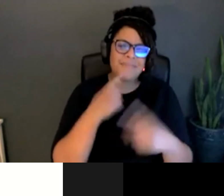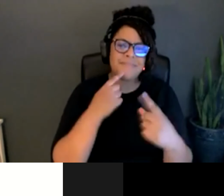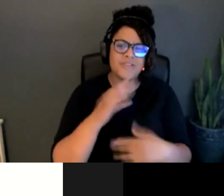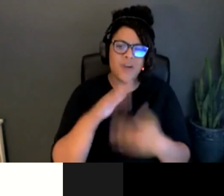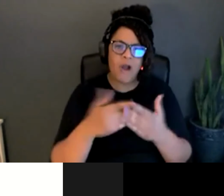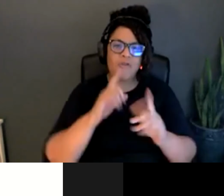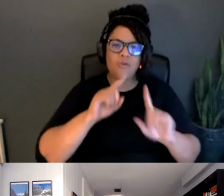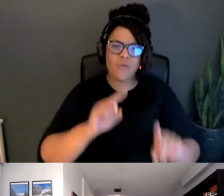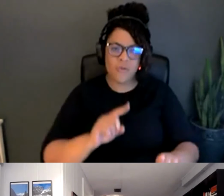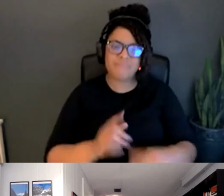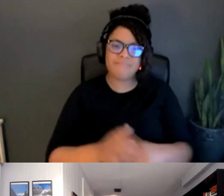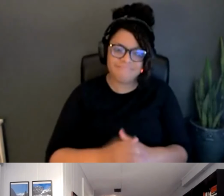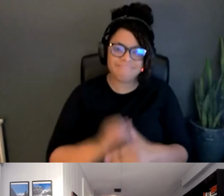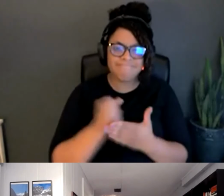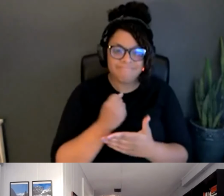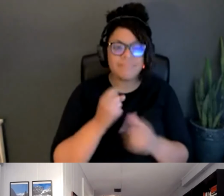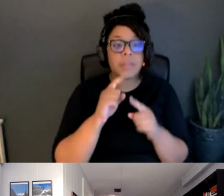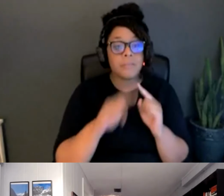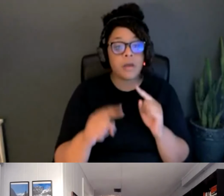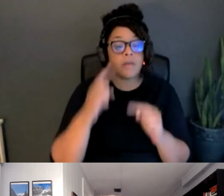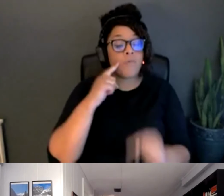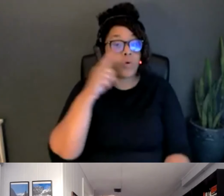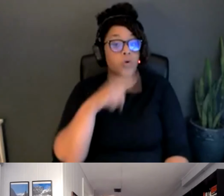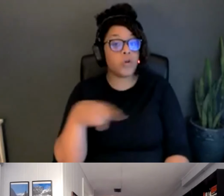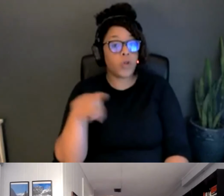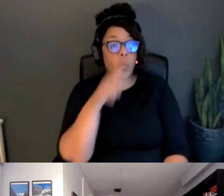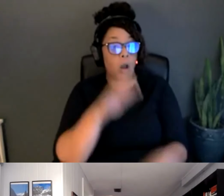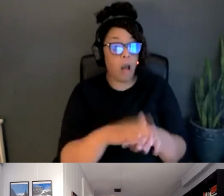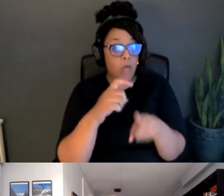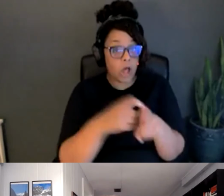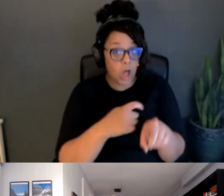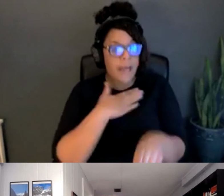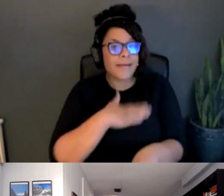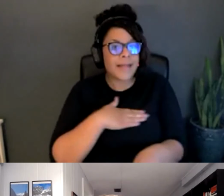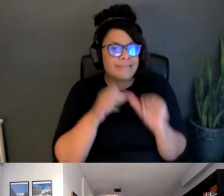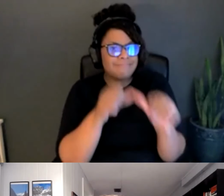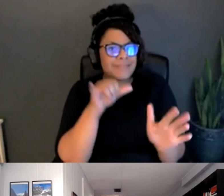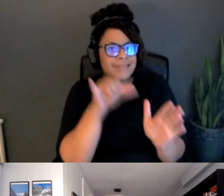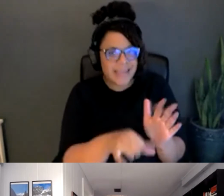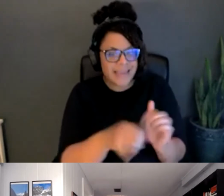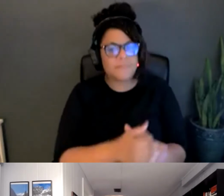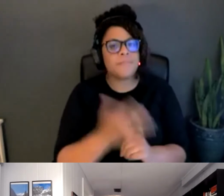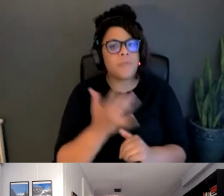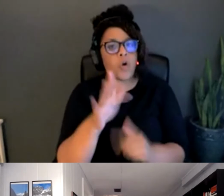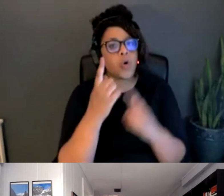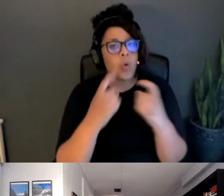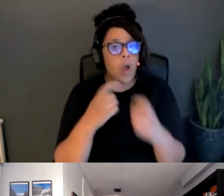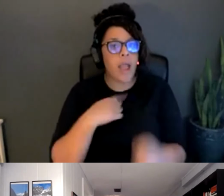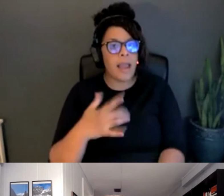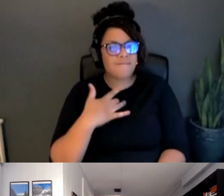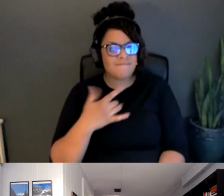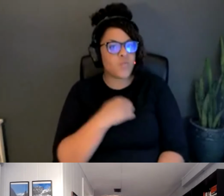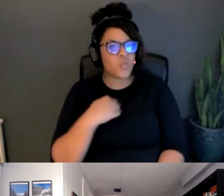we got in today, but to everybody that is on the call, please stay on, because a lot of your questions I feel like will